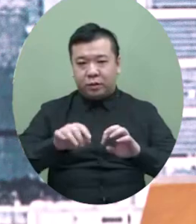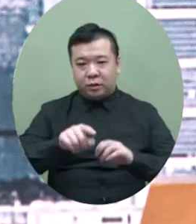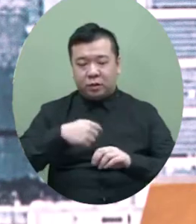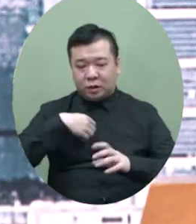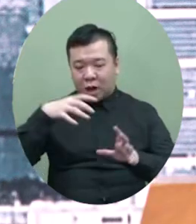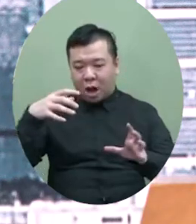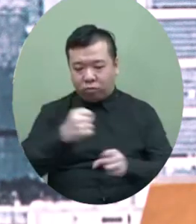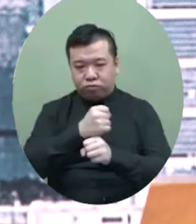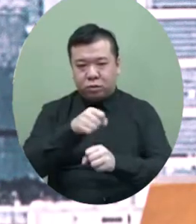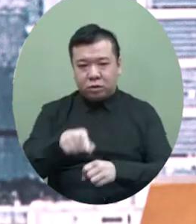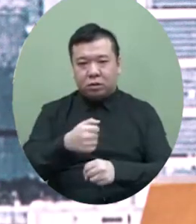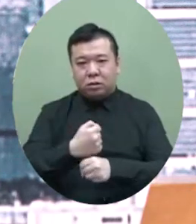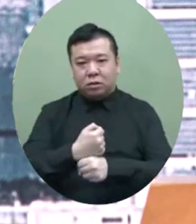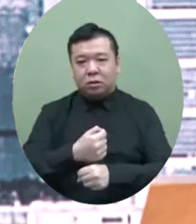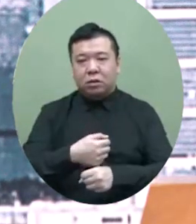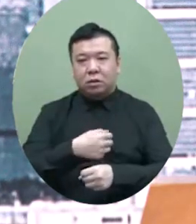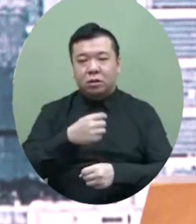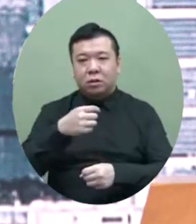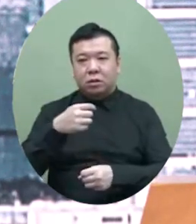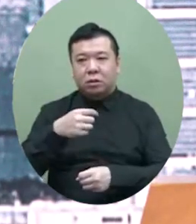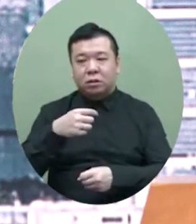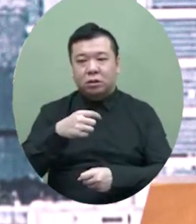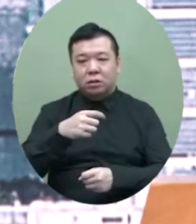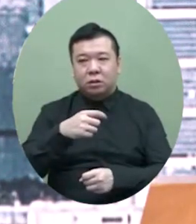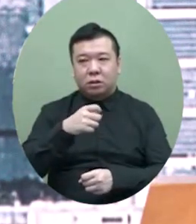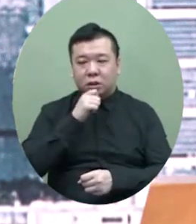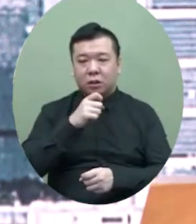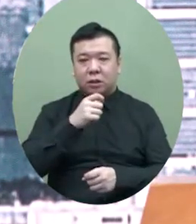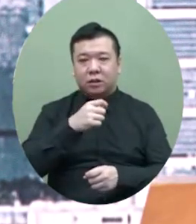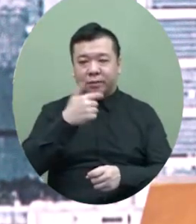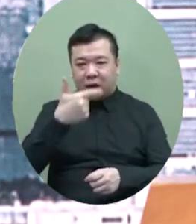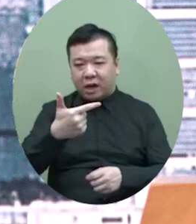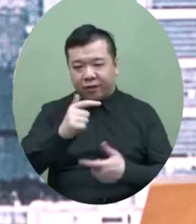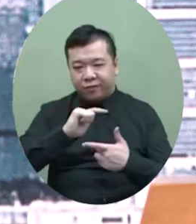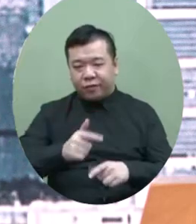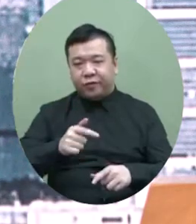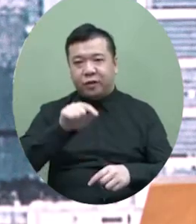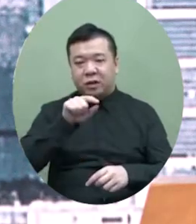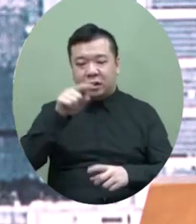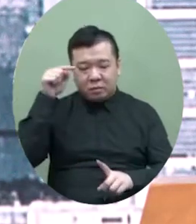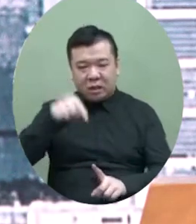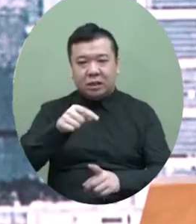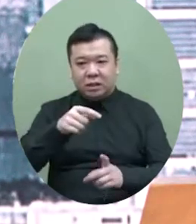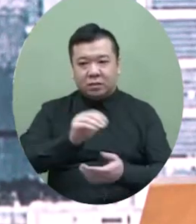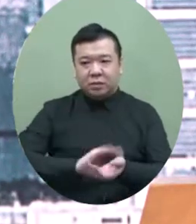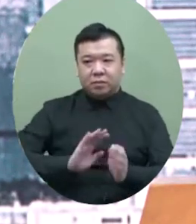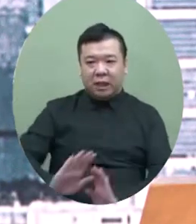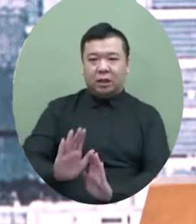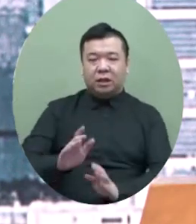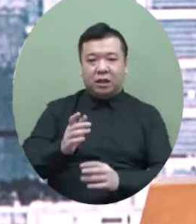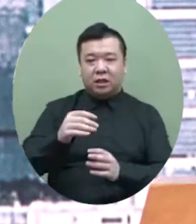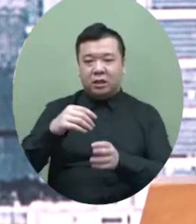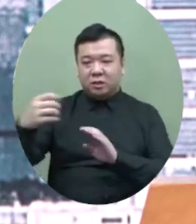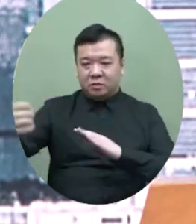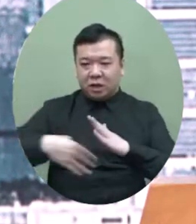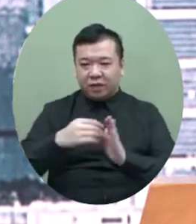an 8-pronged approach, covering preventing the spread from imported cases, to beefing